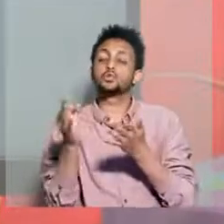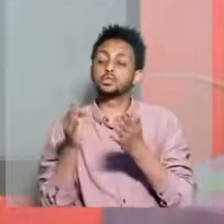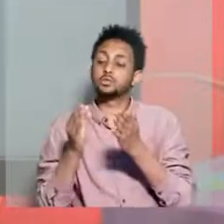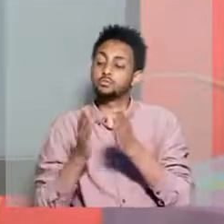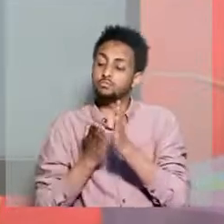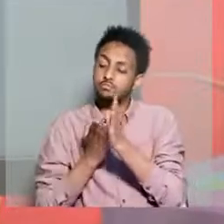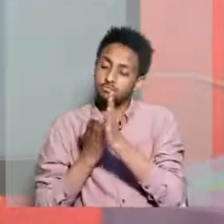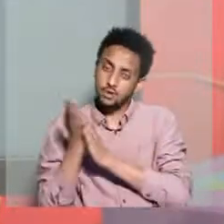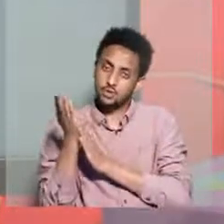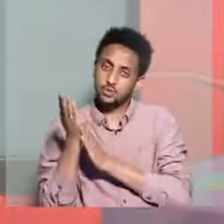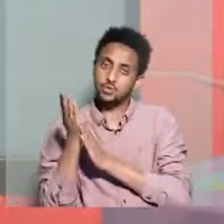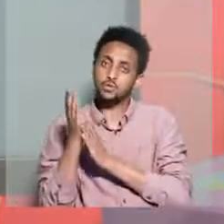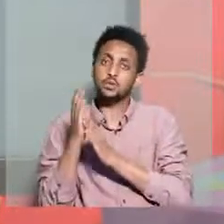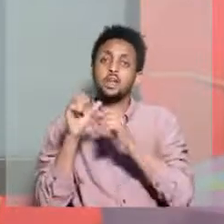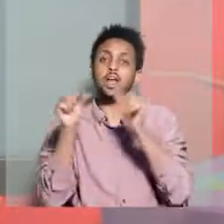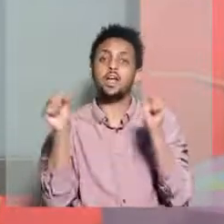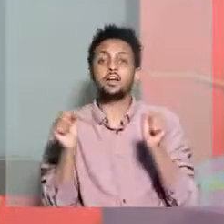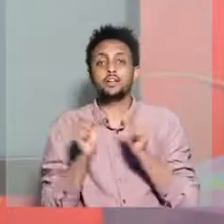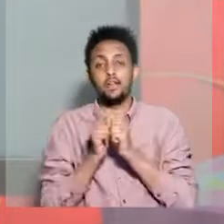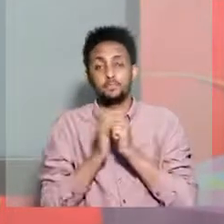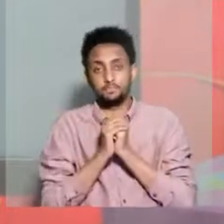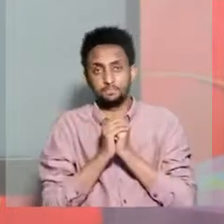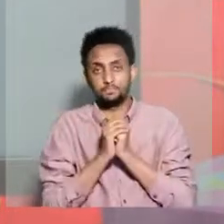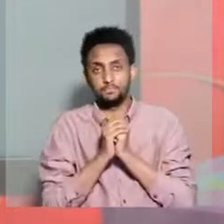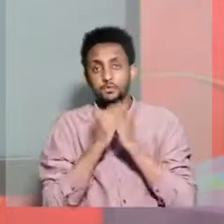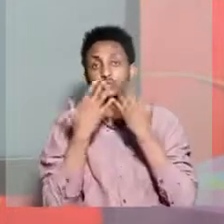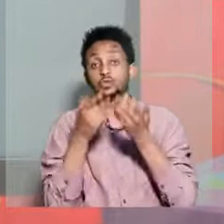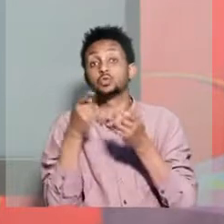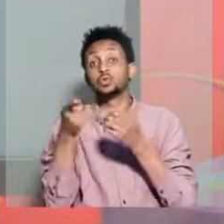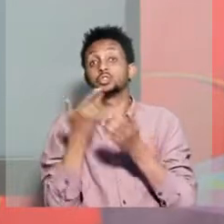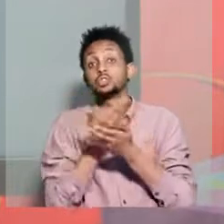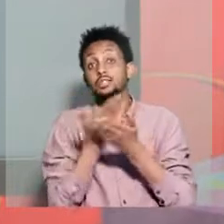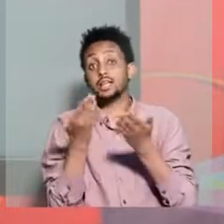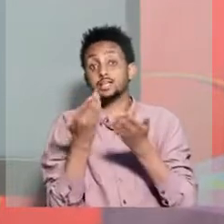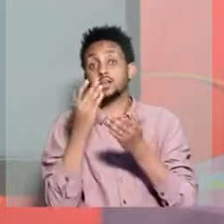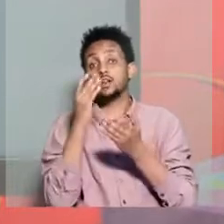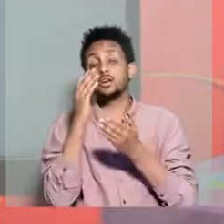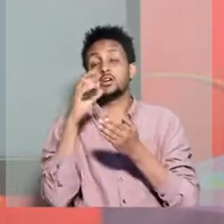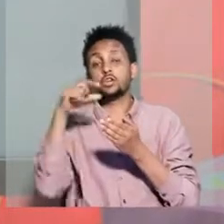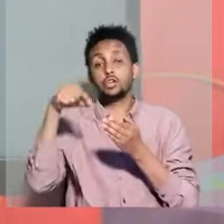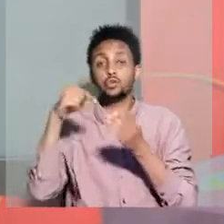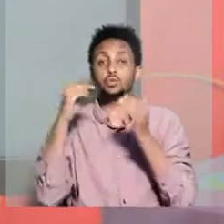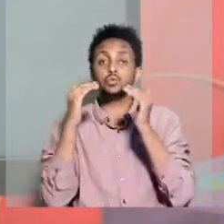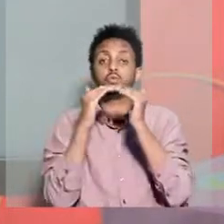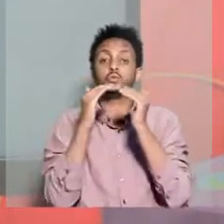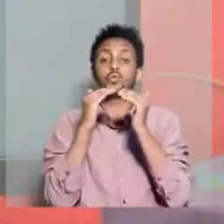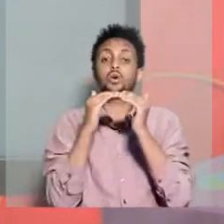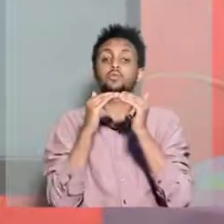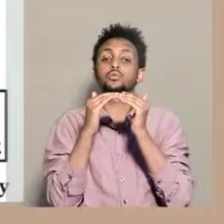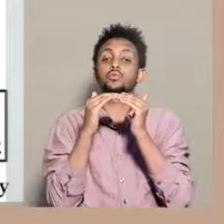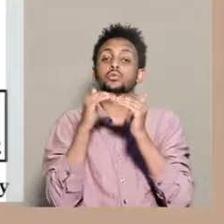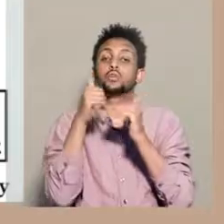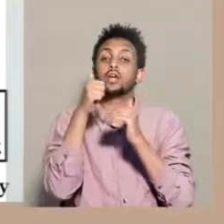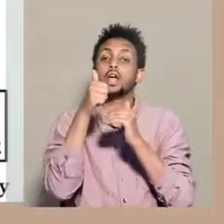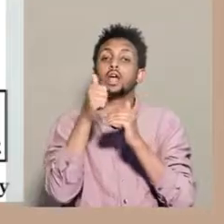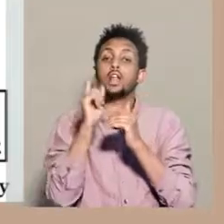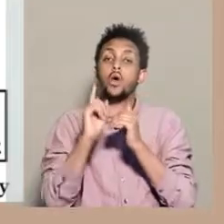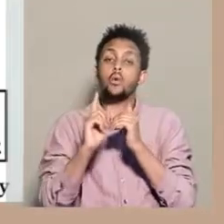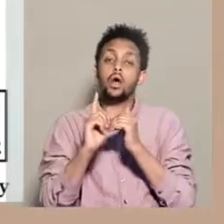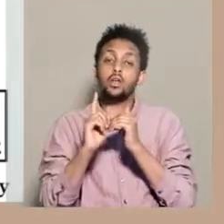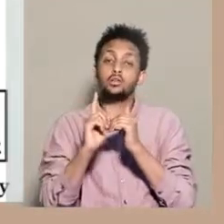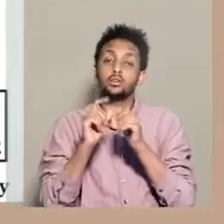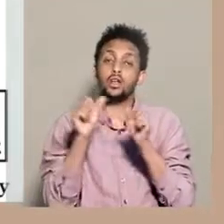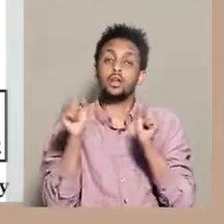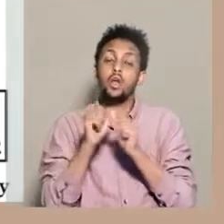through those cross-sectional areas. So in this case, flow rate at section 1 can be given as area 1,